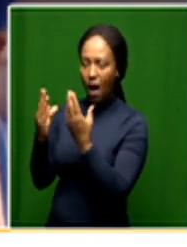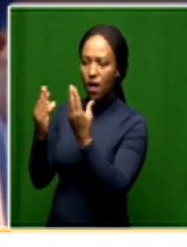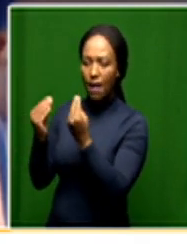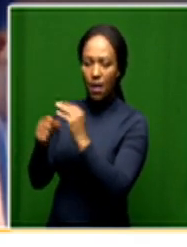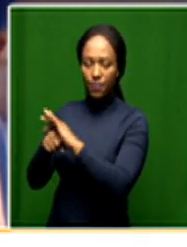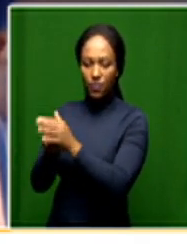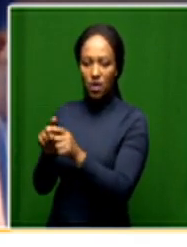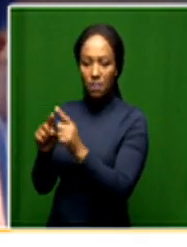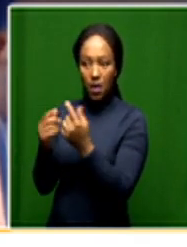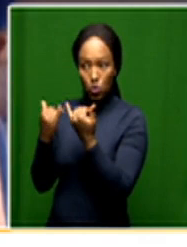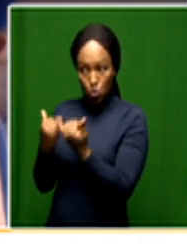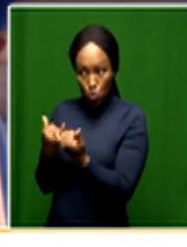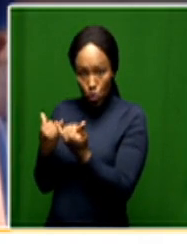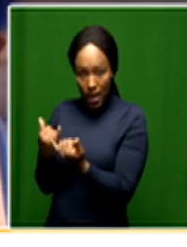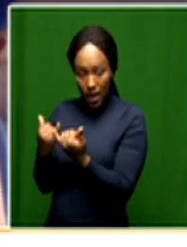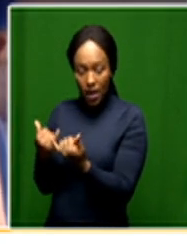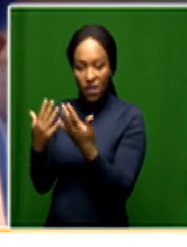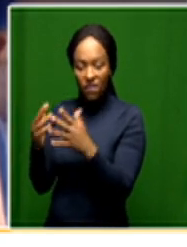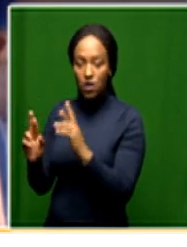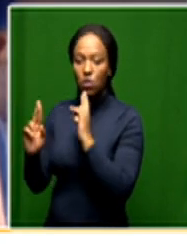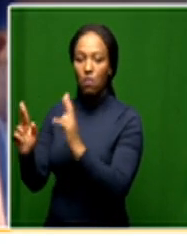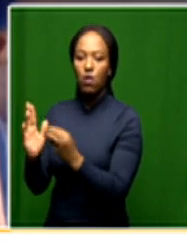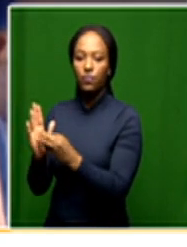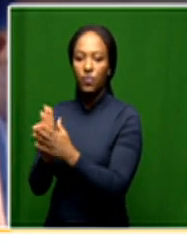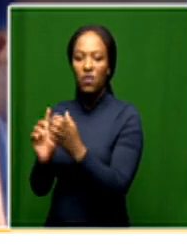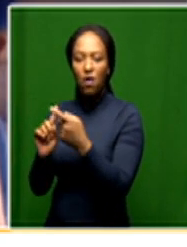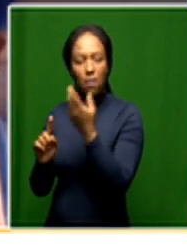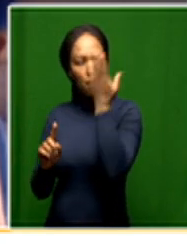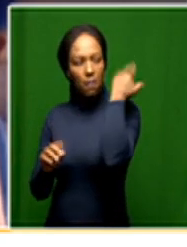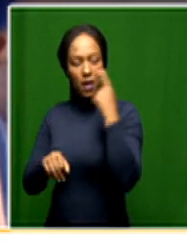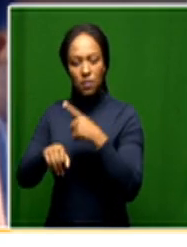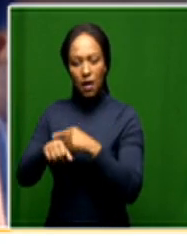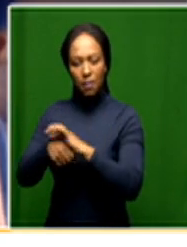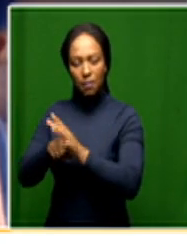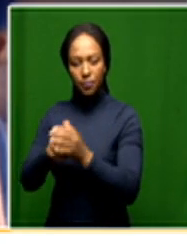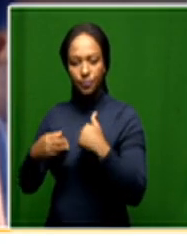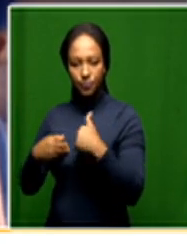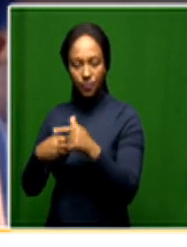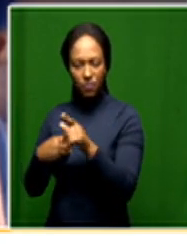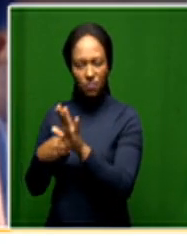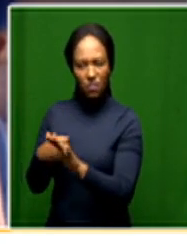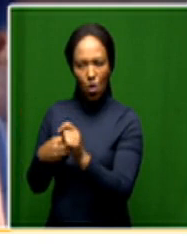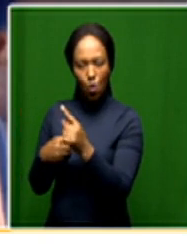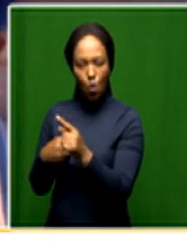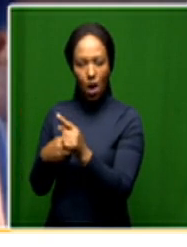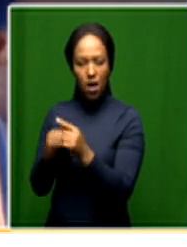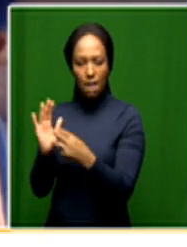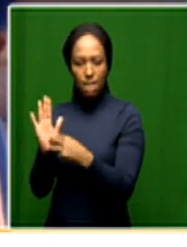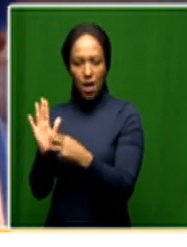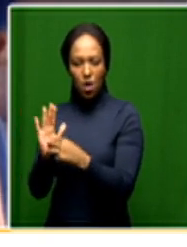as of today that have been reported in total since the beginning of the pandemic, we're at like